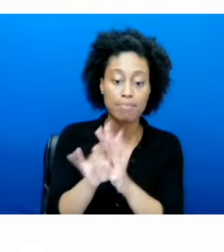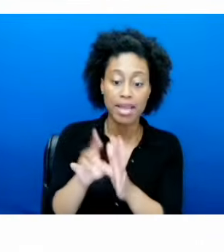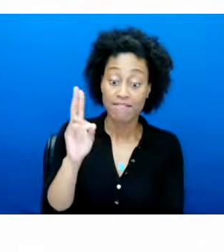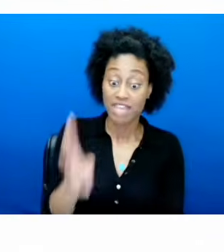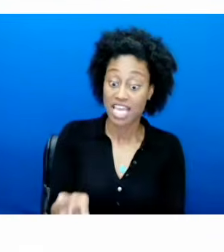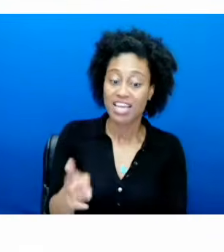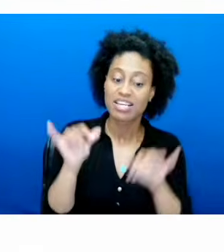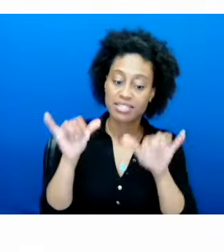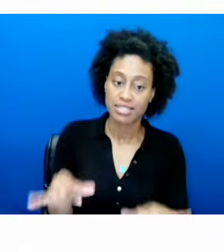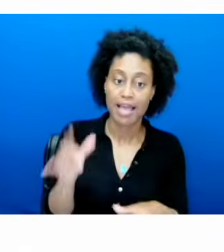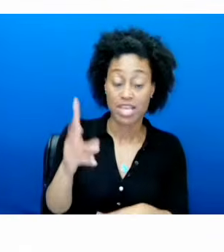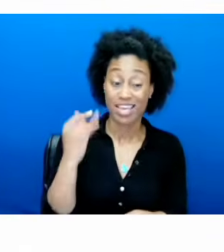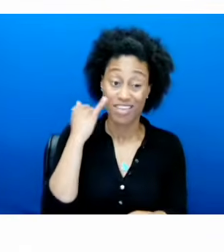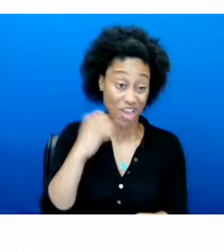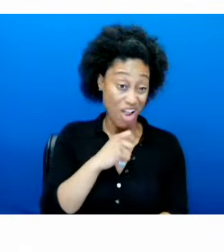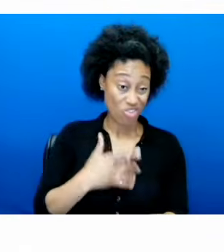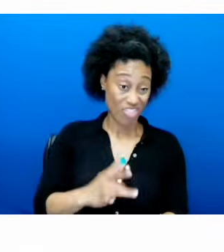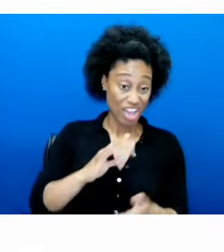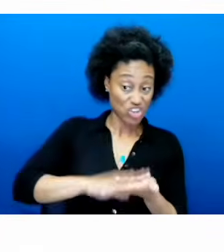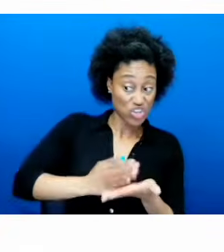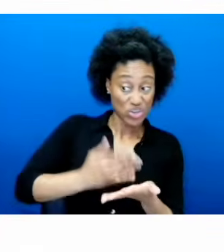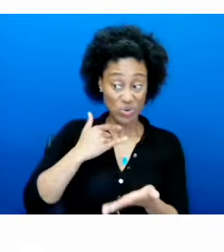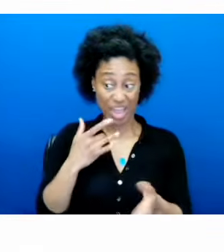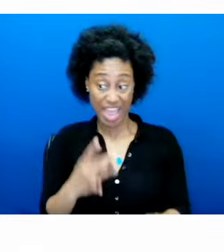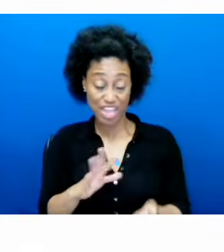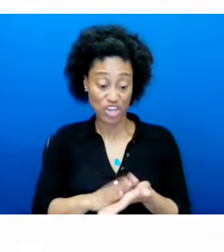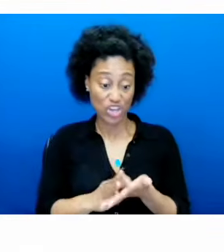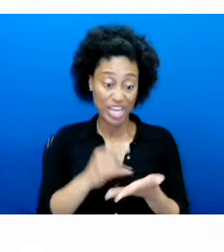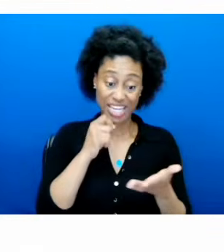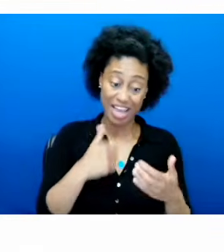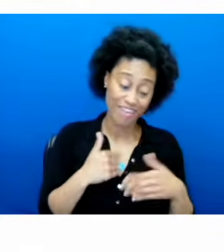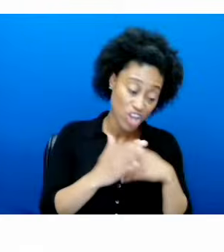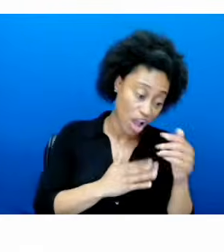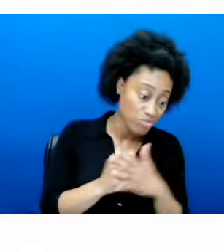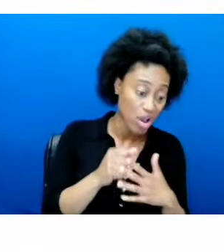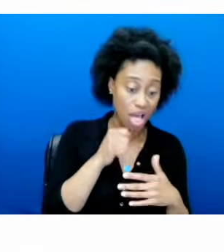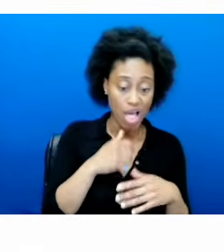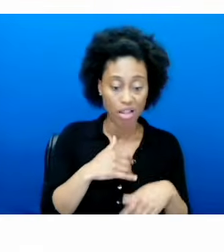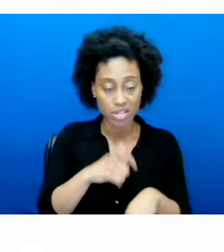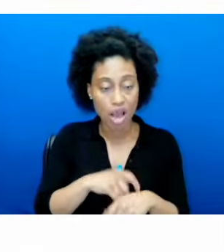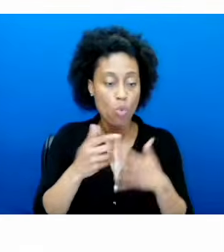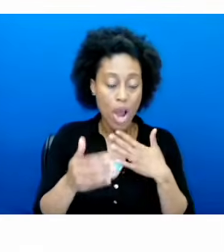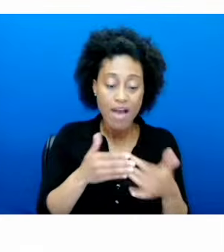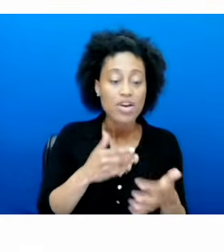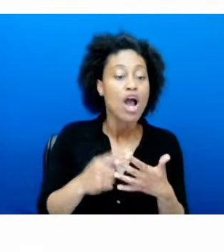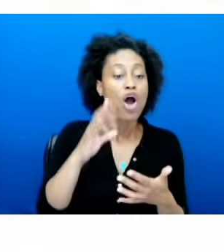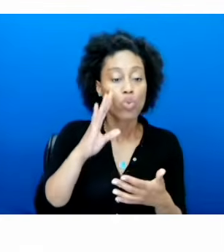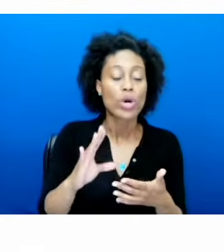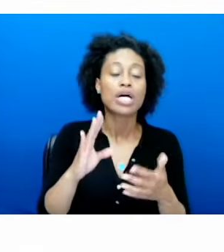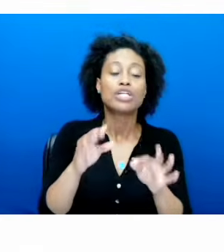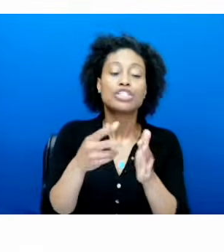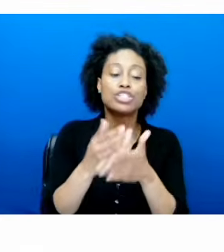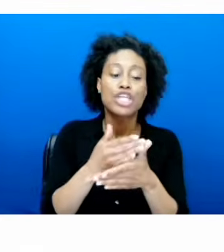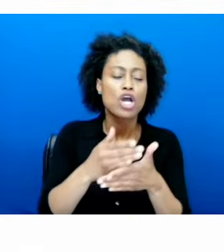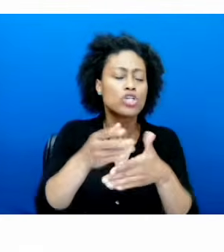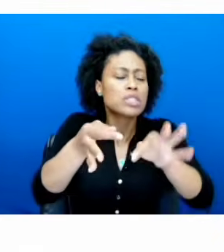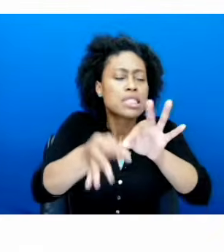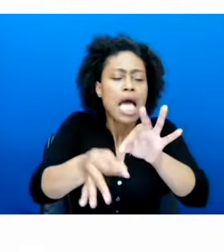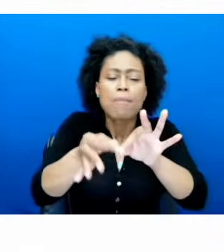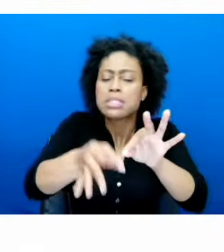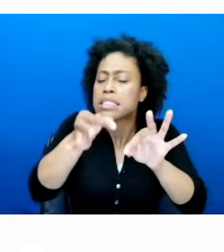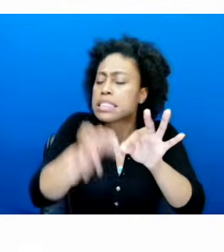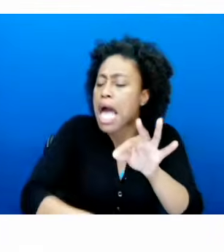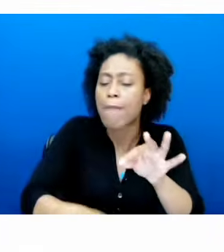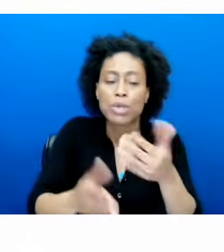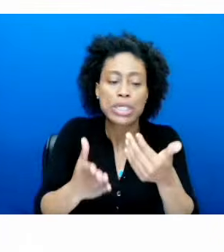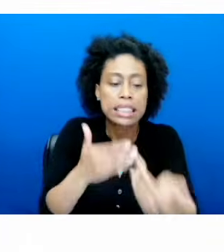cook. Whether you just hate cooking or you're just not comfortable with it yet, we're going to be sharing some super simple, super convenient meal